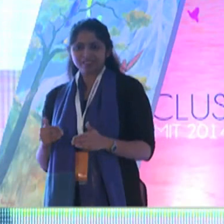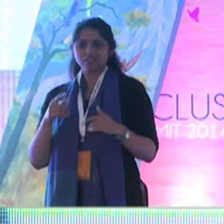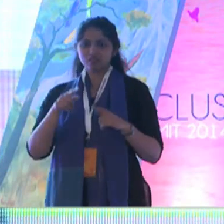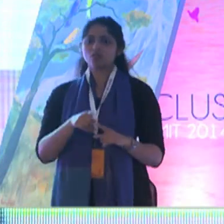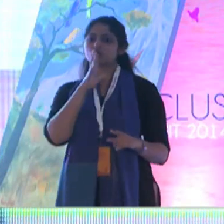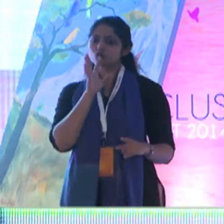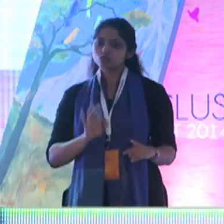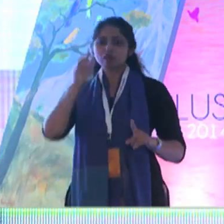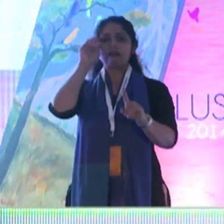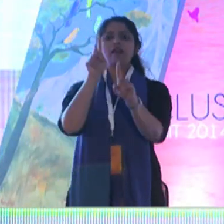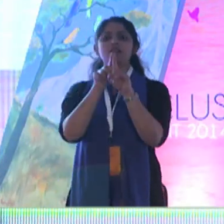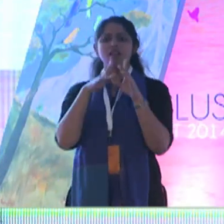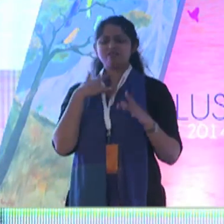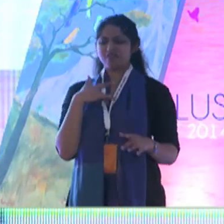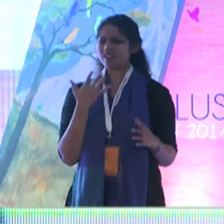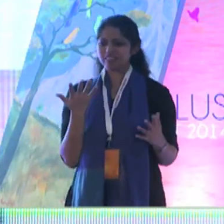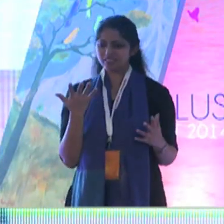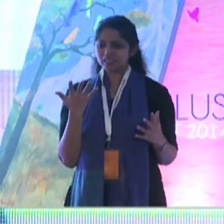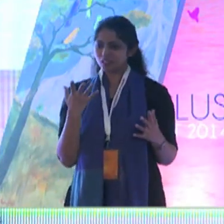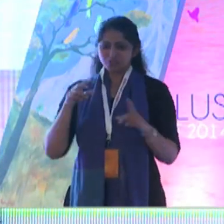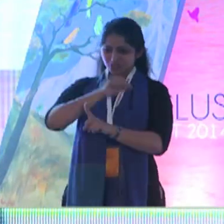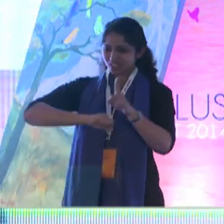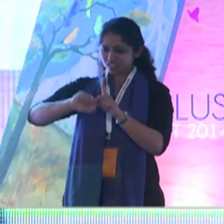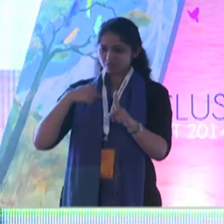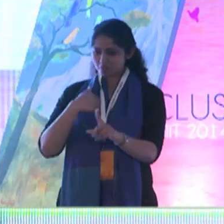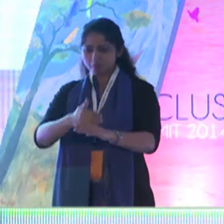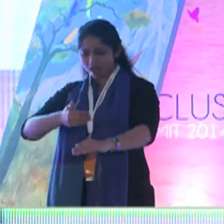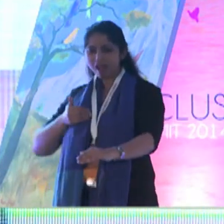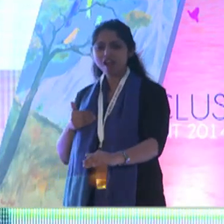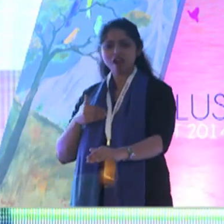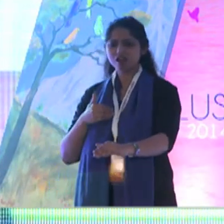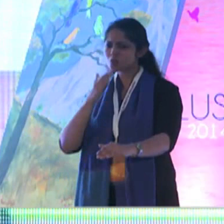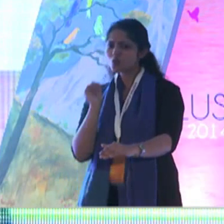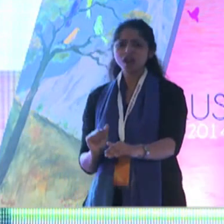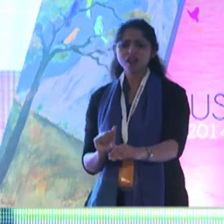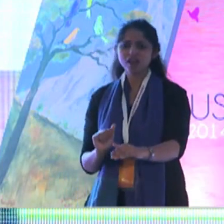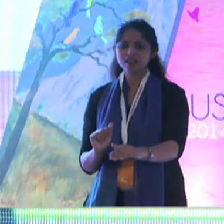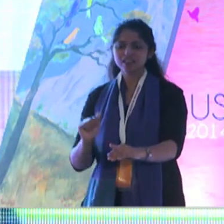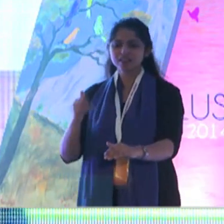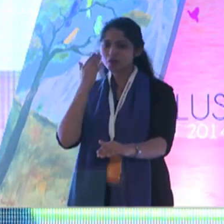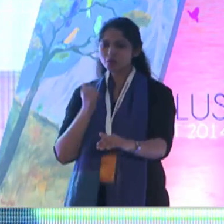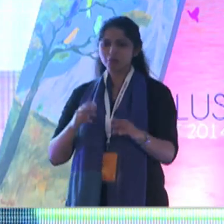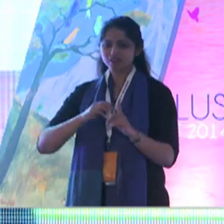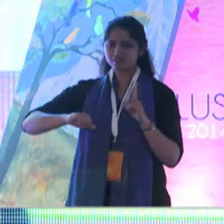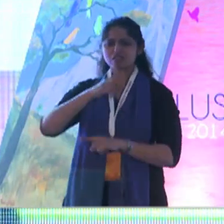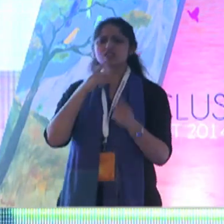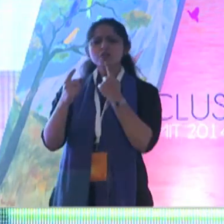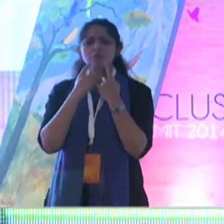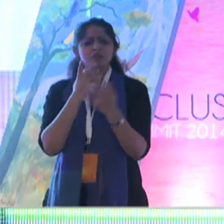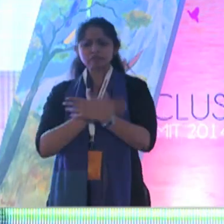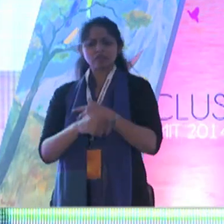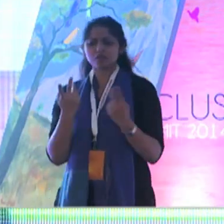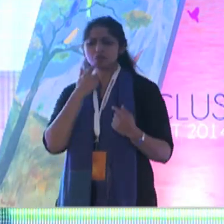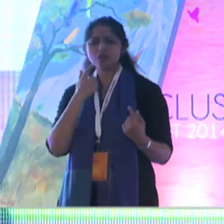fault. She said, I felt totally discarded as a patient. And why should we only talk about the positive